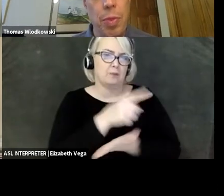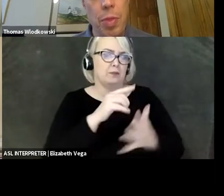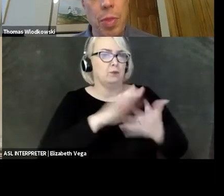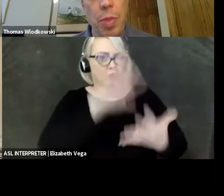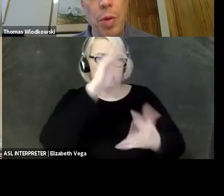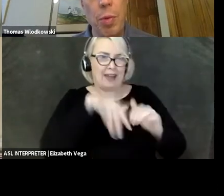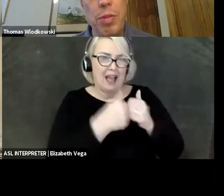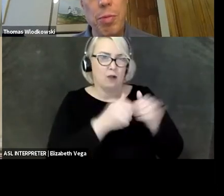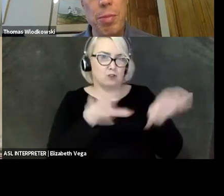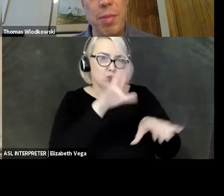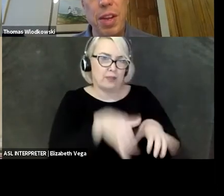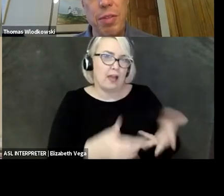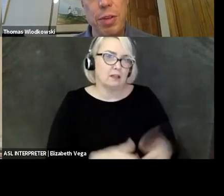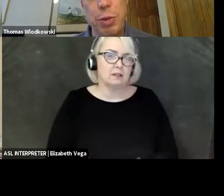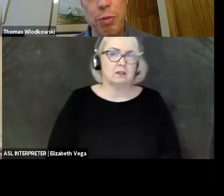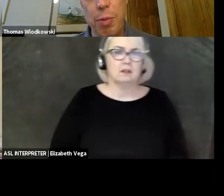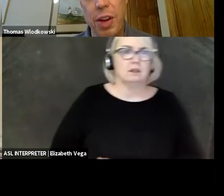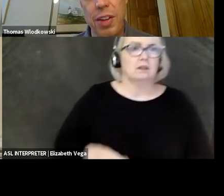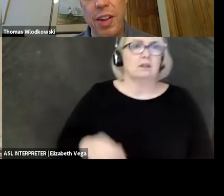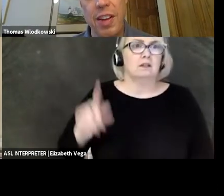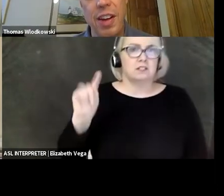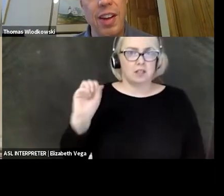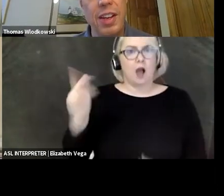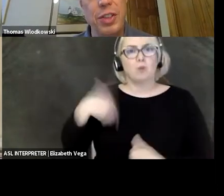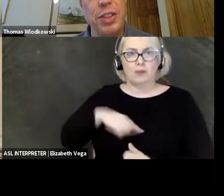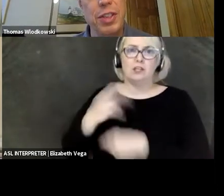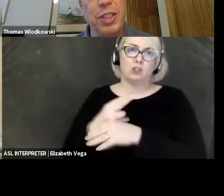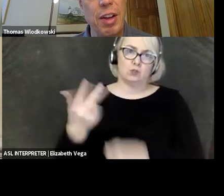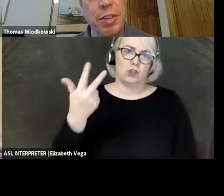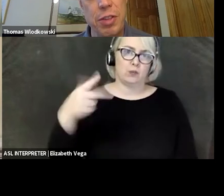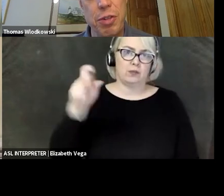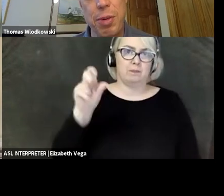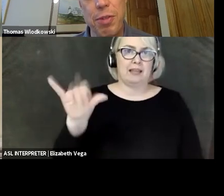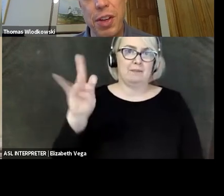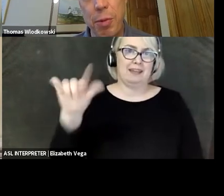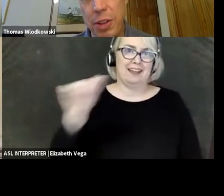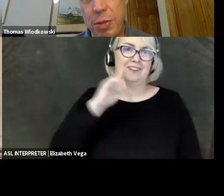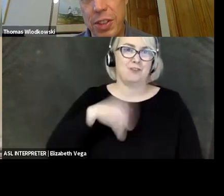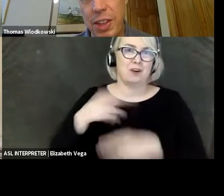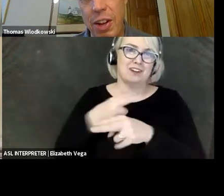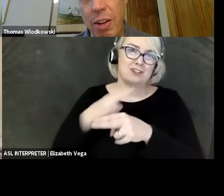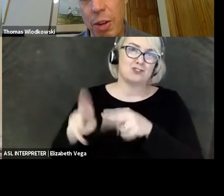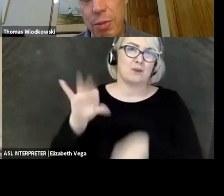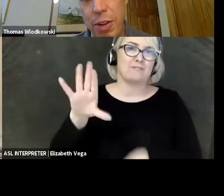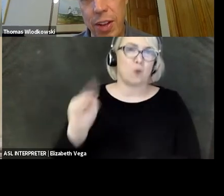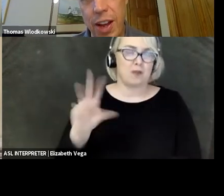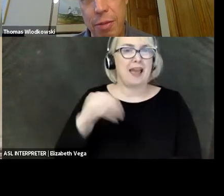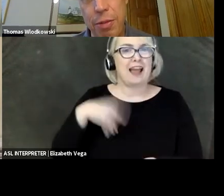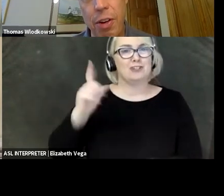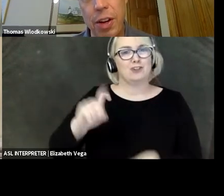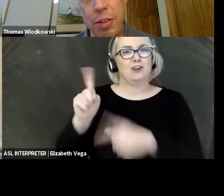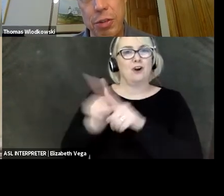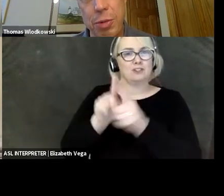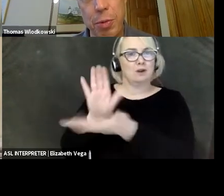scripting and editing. We use 3Play Media for short form content, and I should just give a shout out to Descriptive Video Works, who does all of our